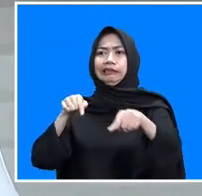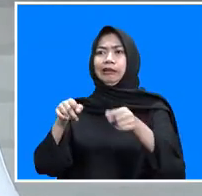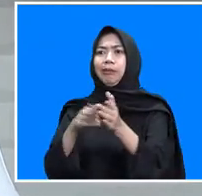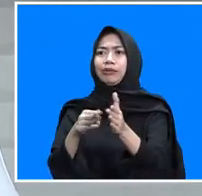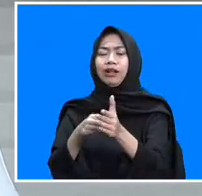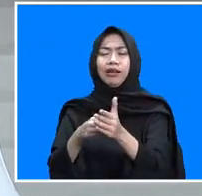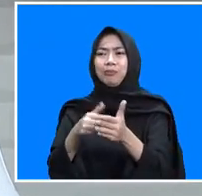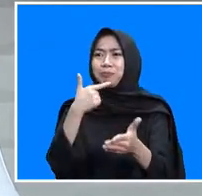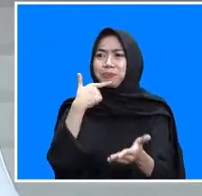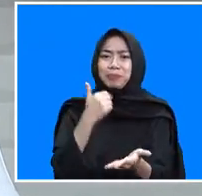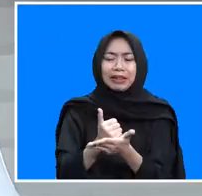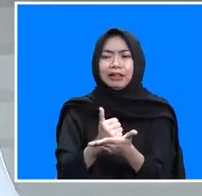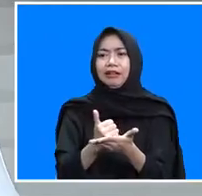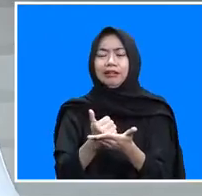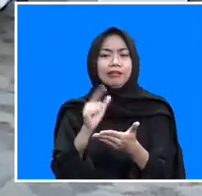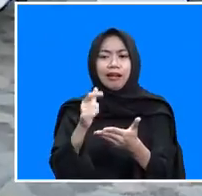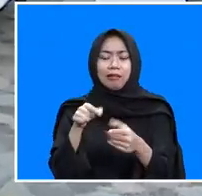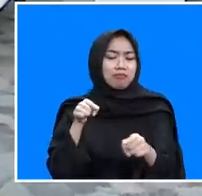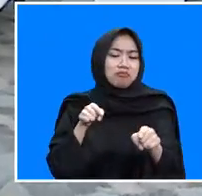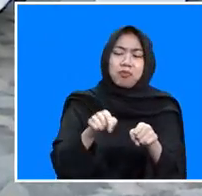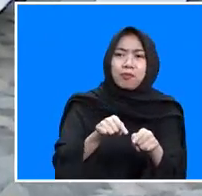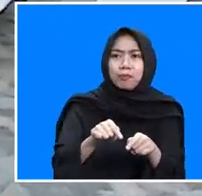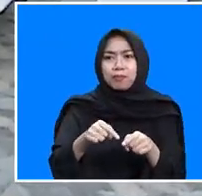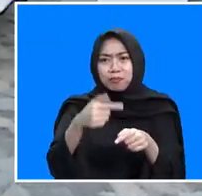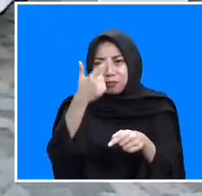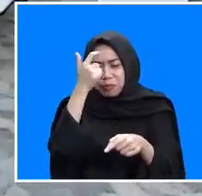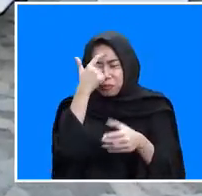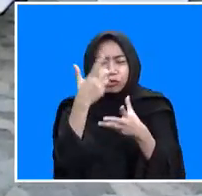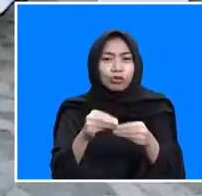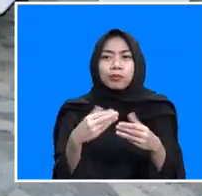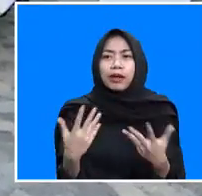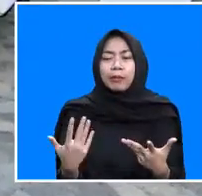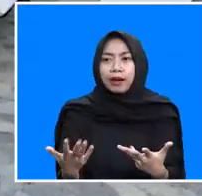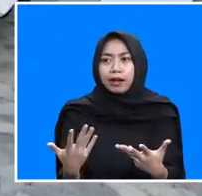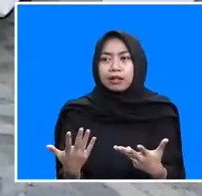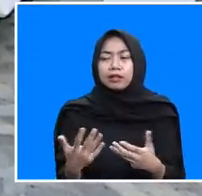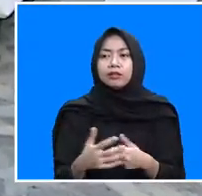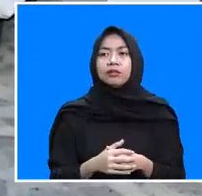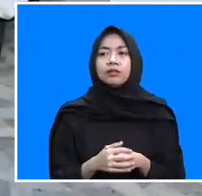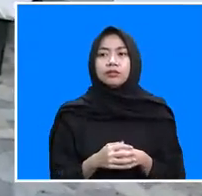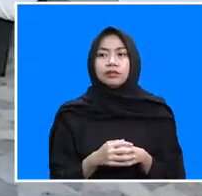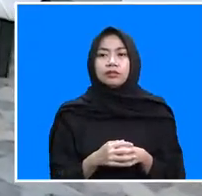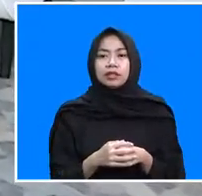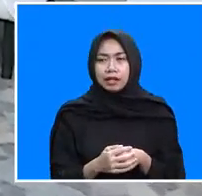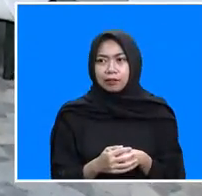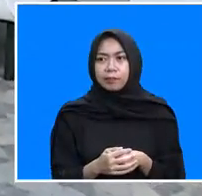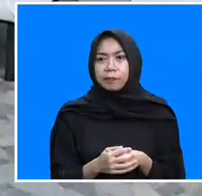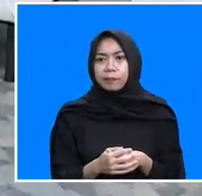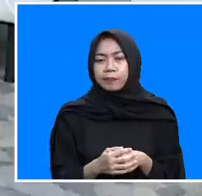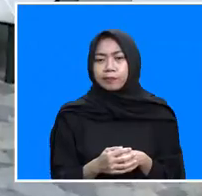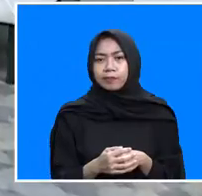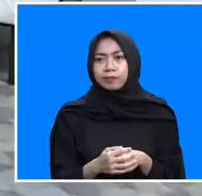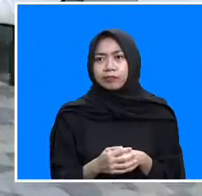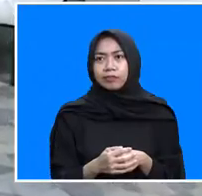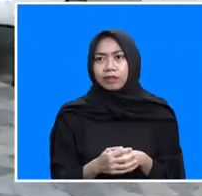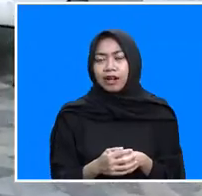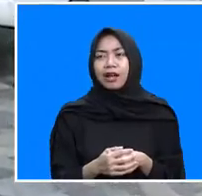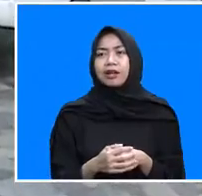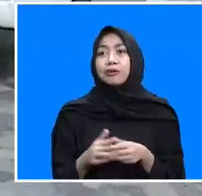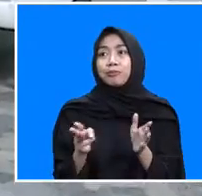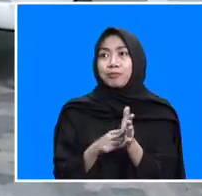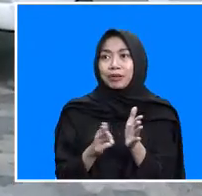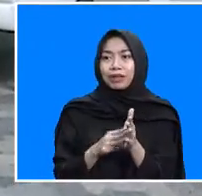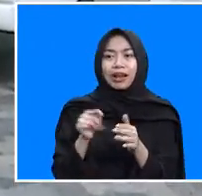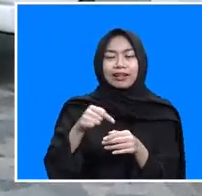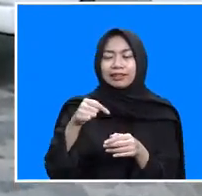some illustration or explanation? How significant is it for us to pay attention to this, especially when we